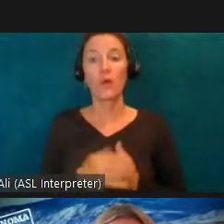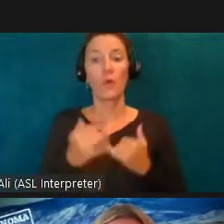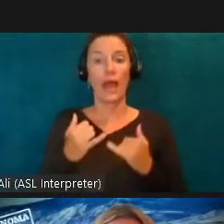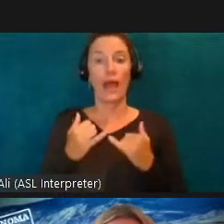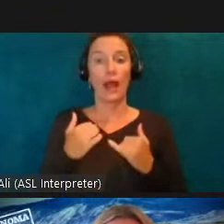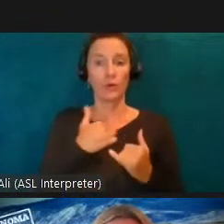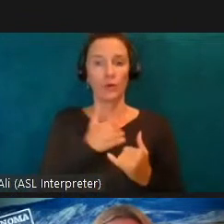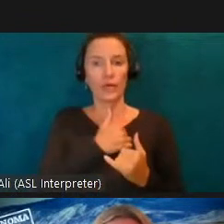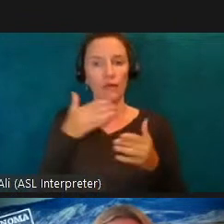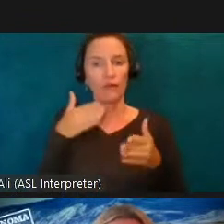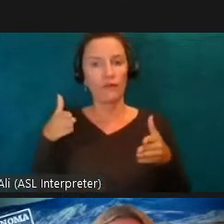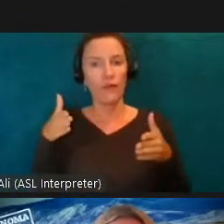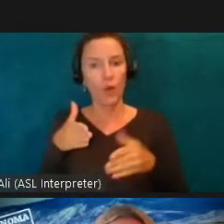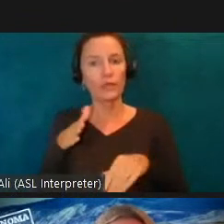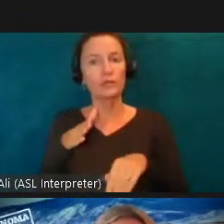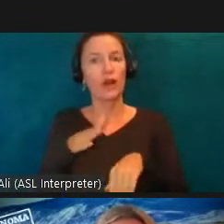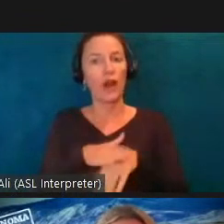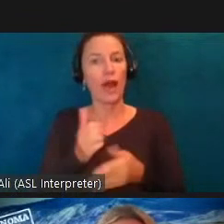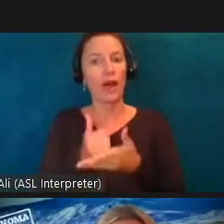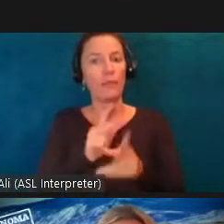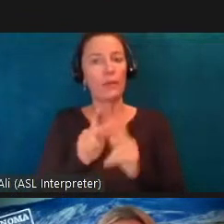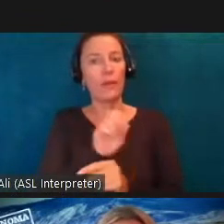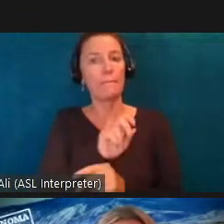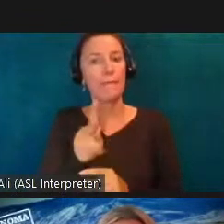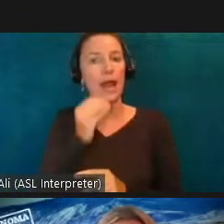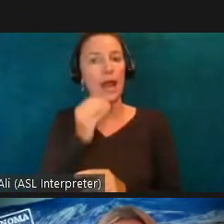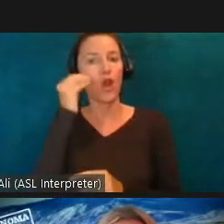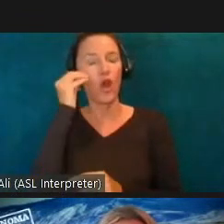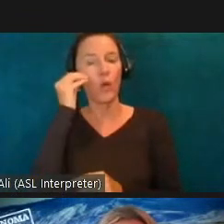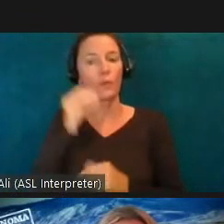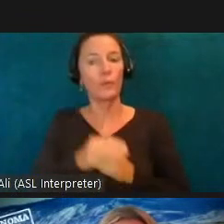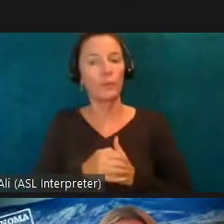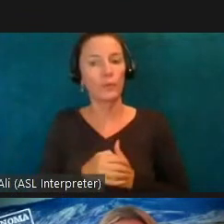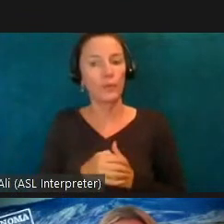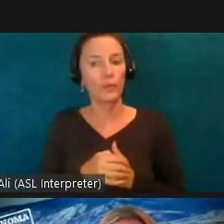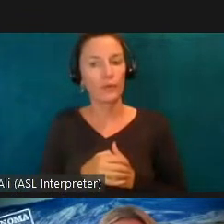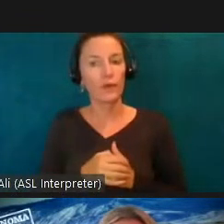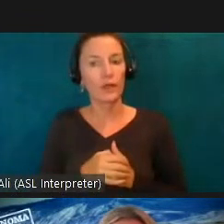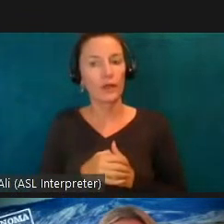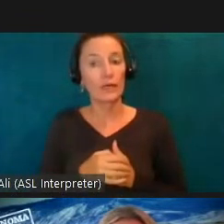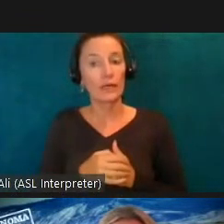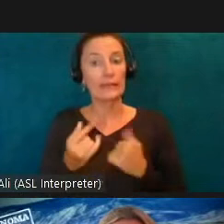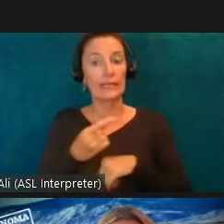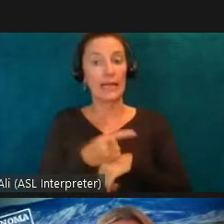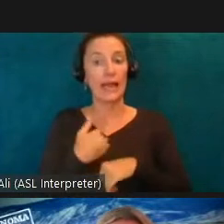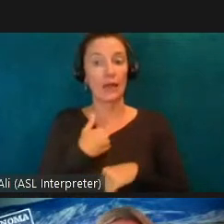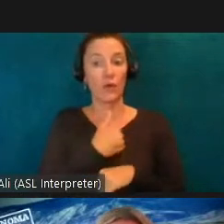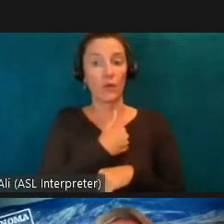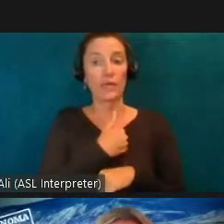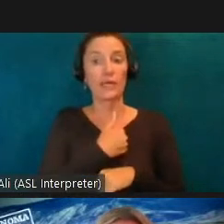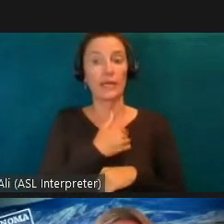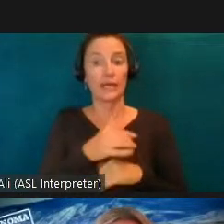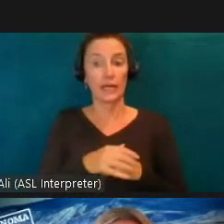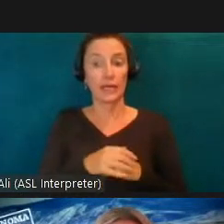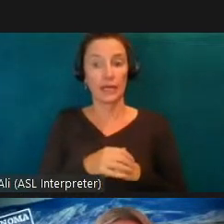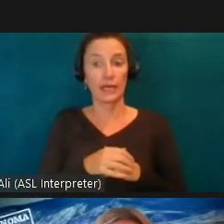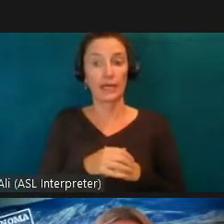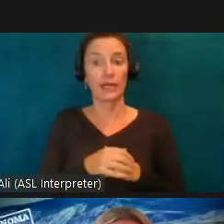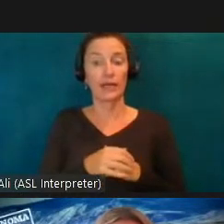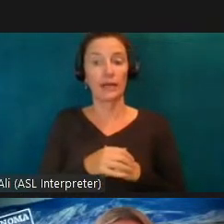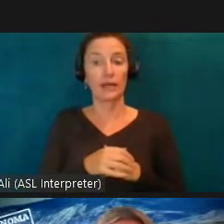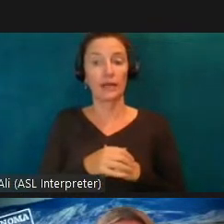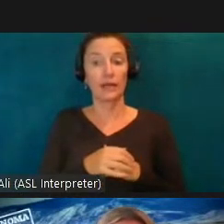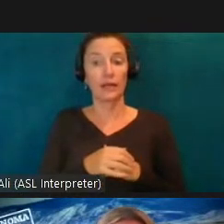now on repopulation and re-entry out in the county. So today we lifted a bunch of evacuation